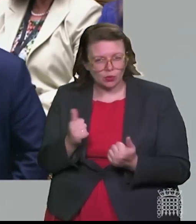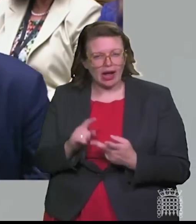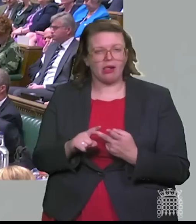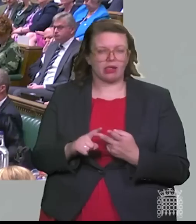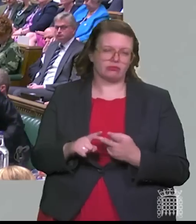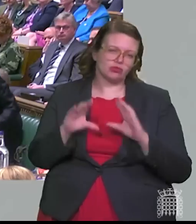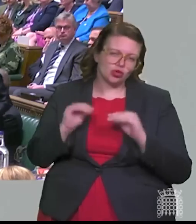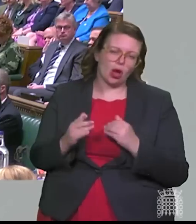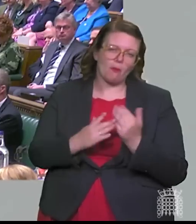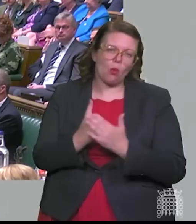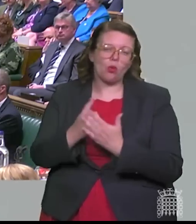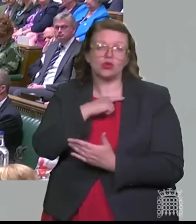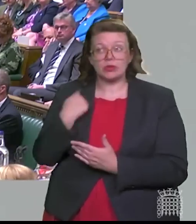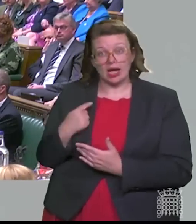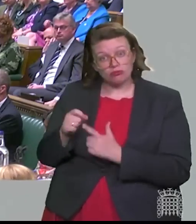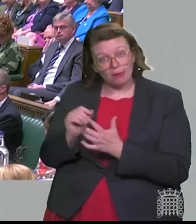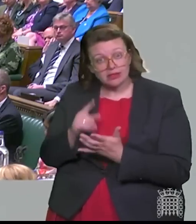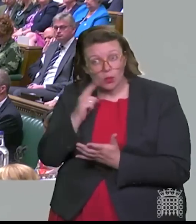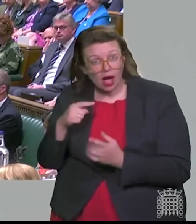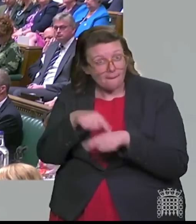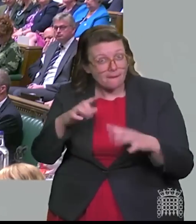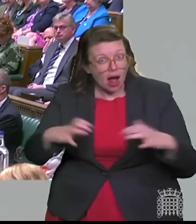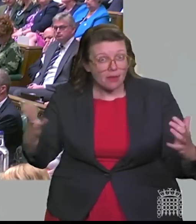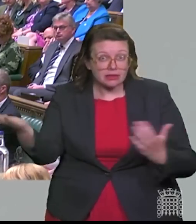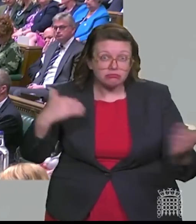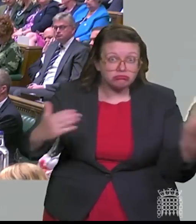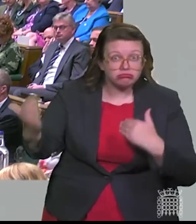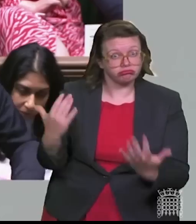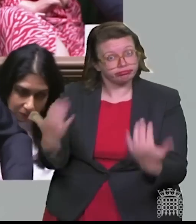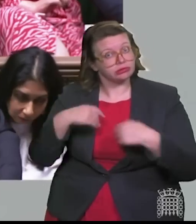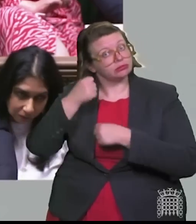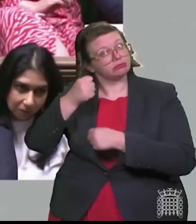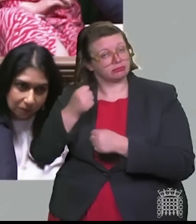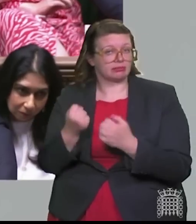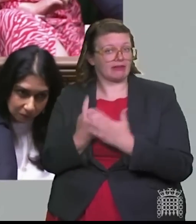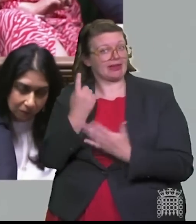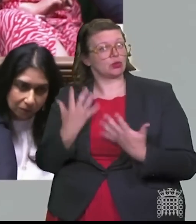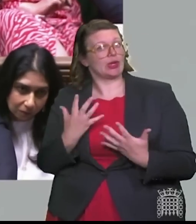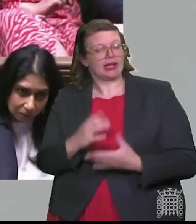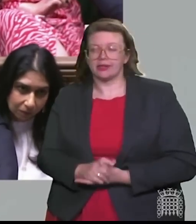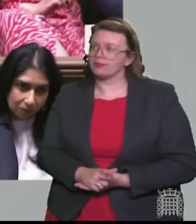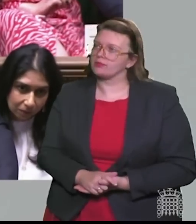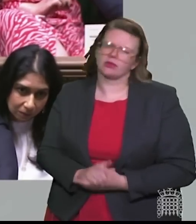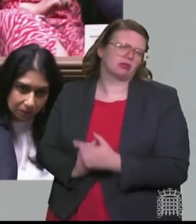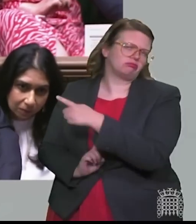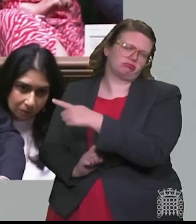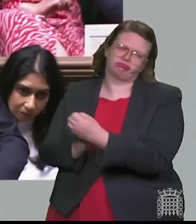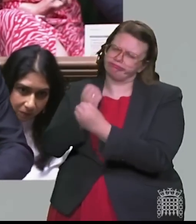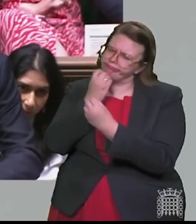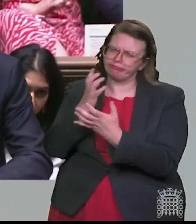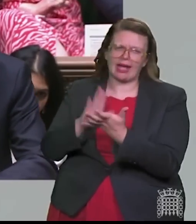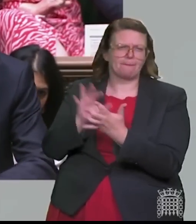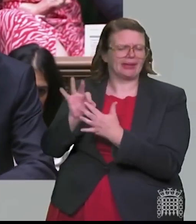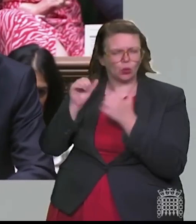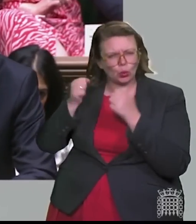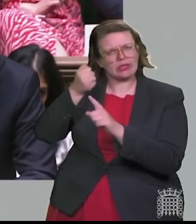Thank you. Well, Mr. Speaker, my honourable friend is a fantastic campaigner on mental health, and I'm pleased to learn about all the work he is